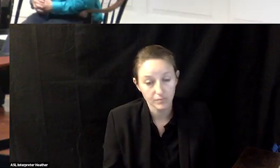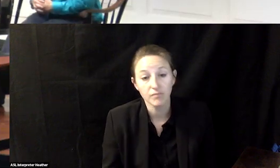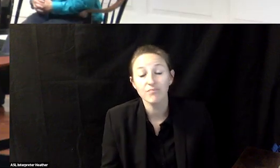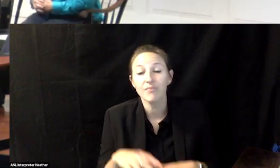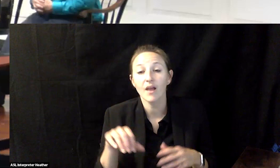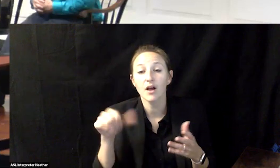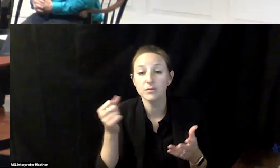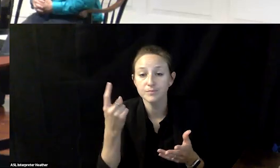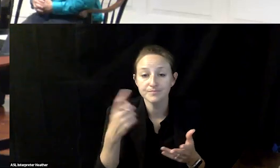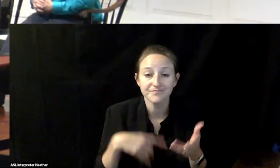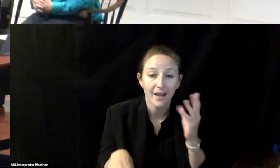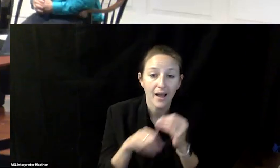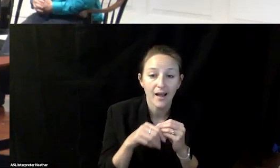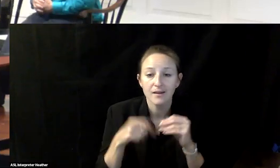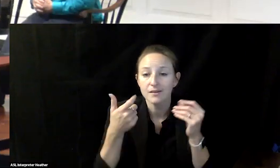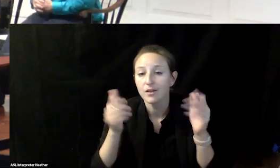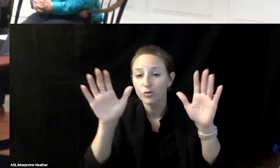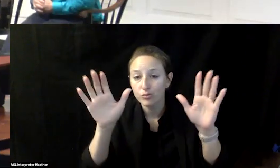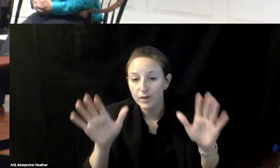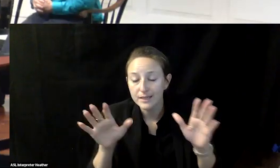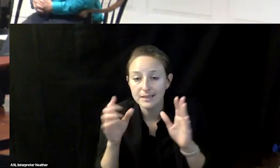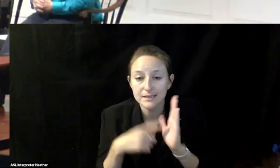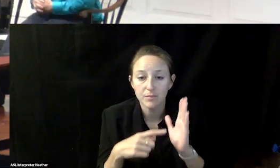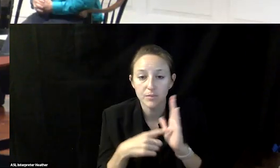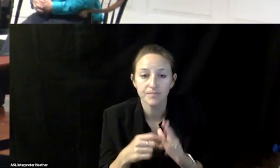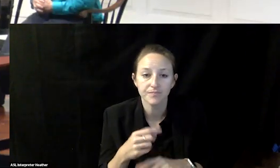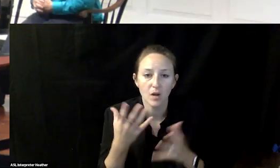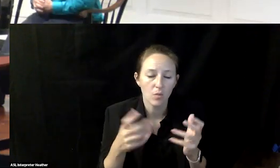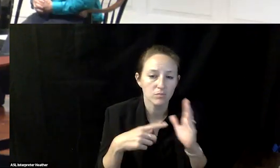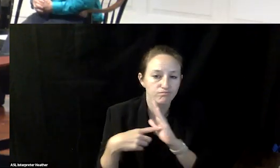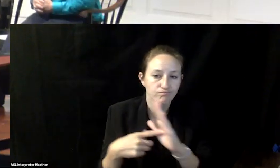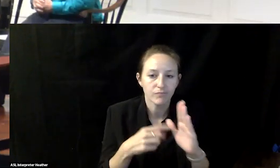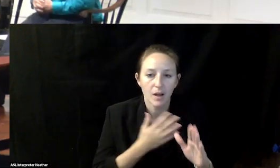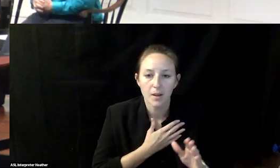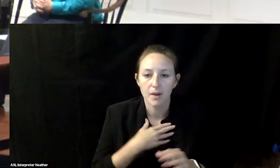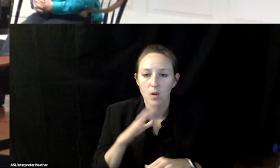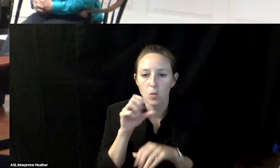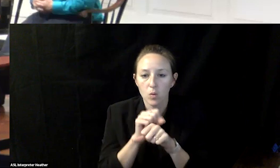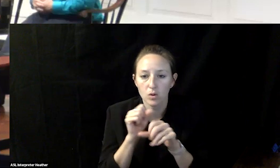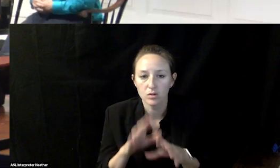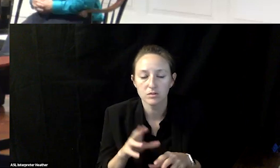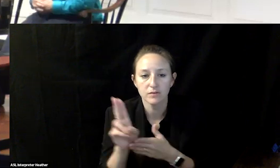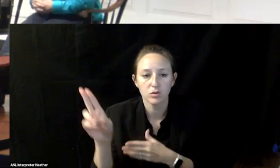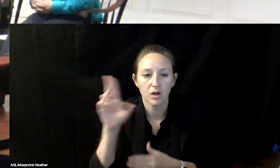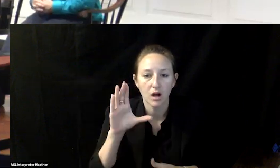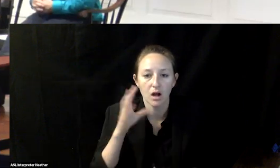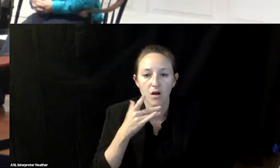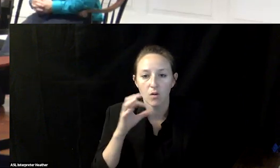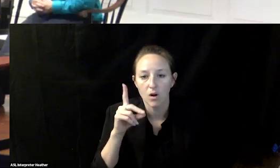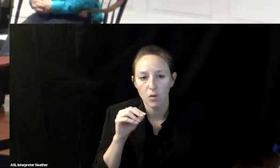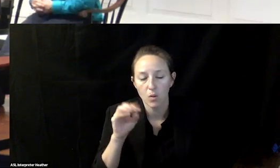great example, I want to point out my colleagues at the University of Colorado at Boulder on the PHET